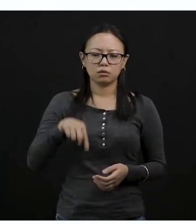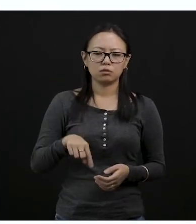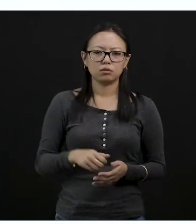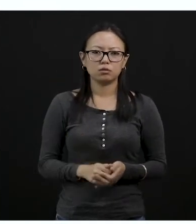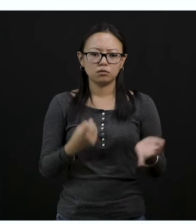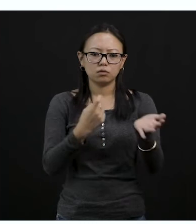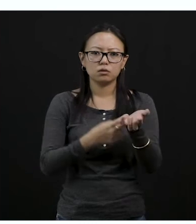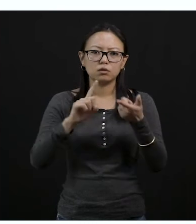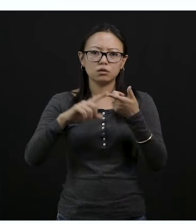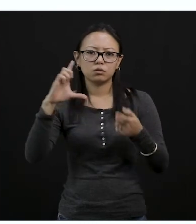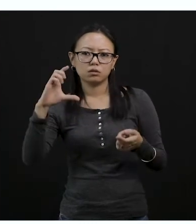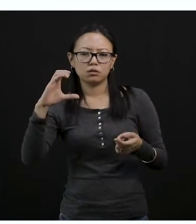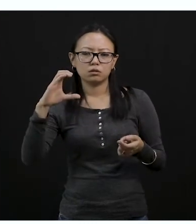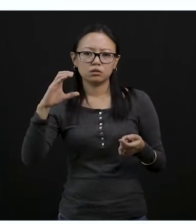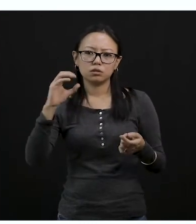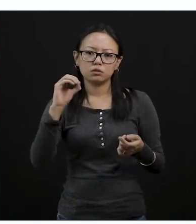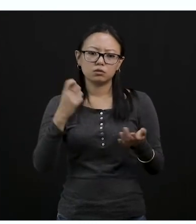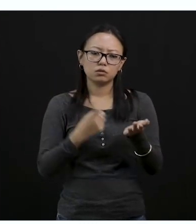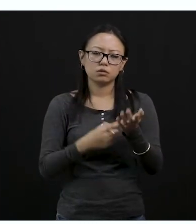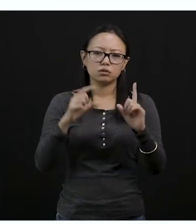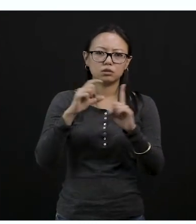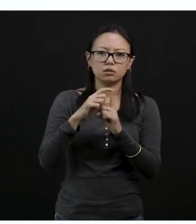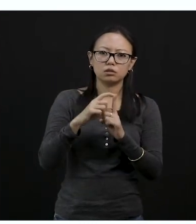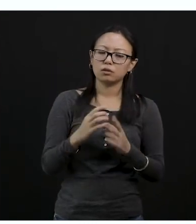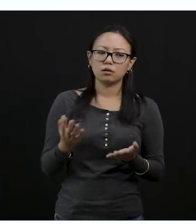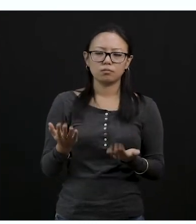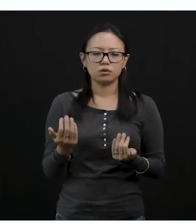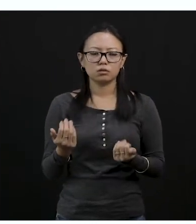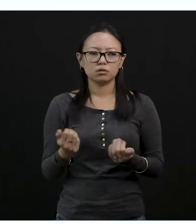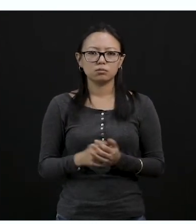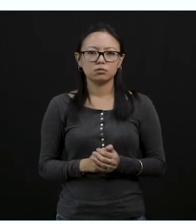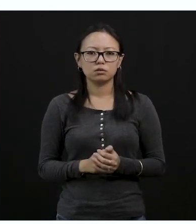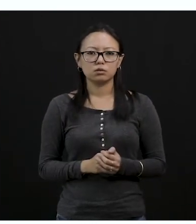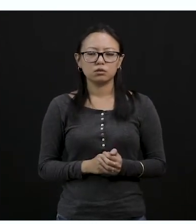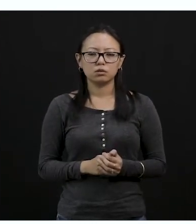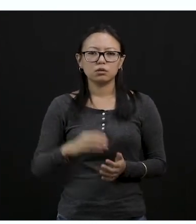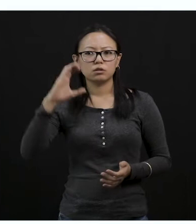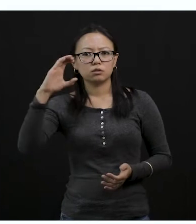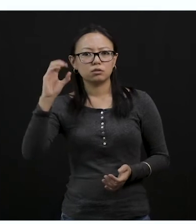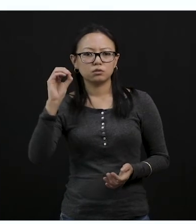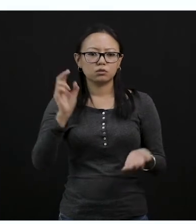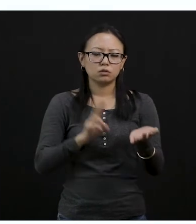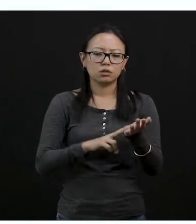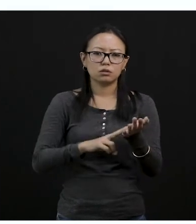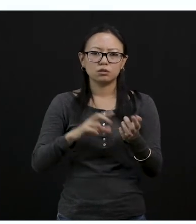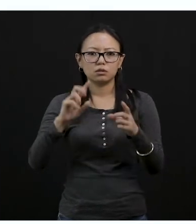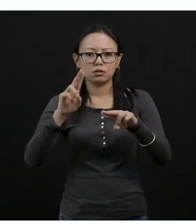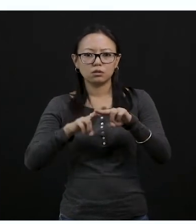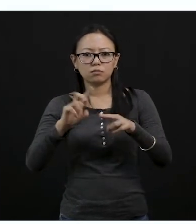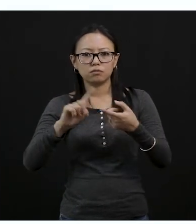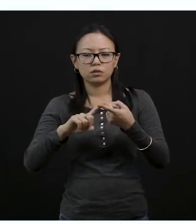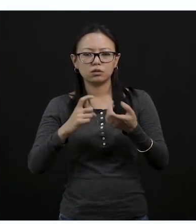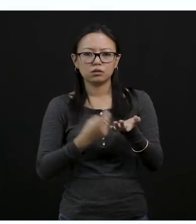the telephone which we can use to talk to many people, like a conference call where we can talk